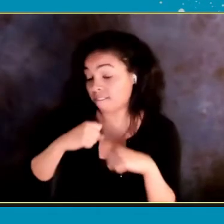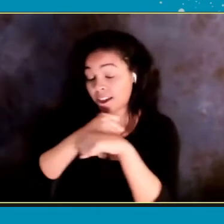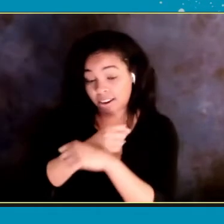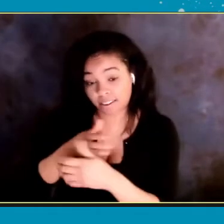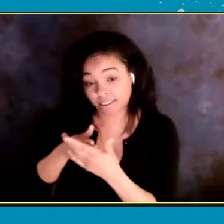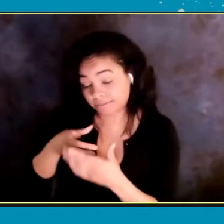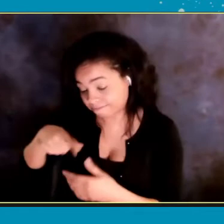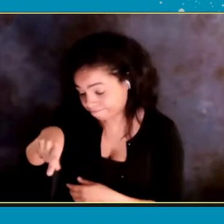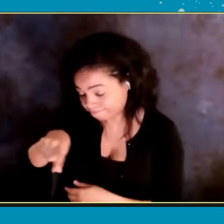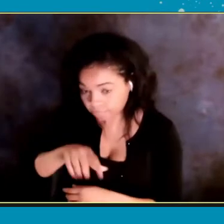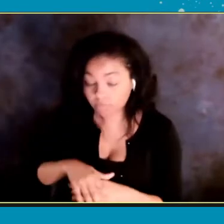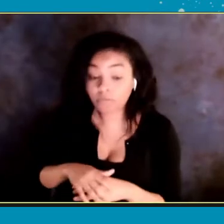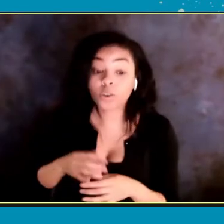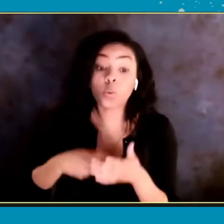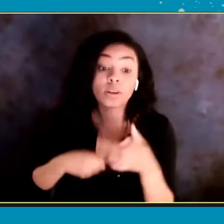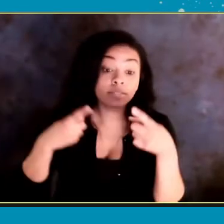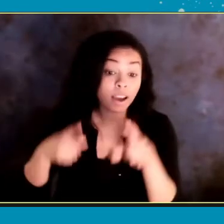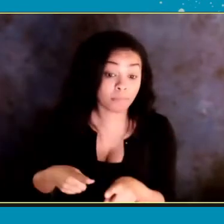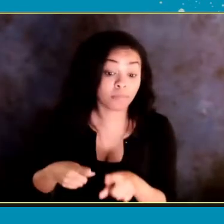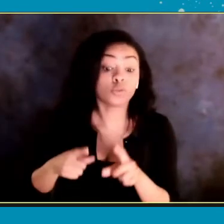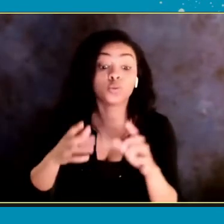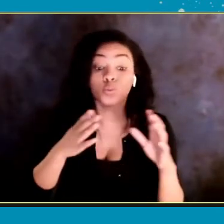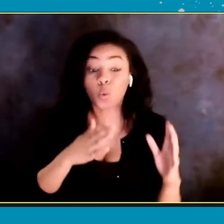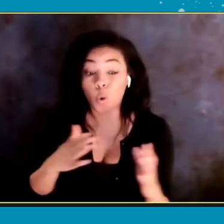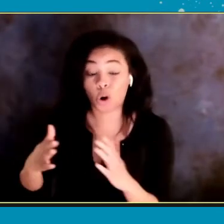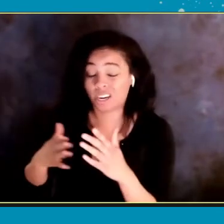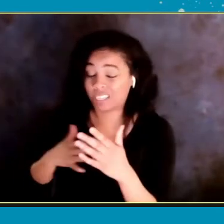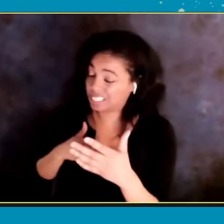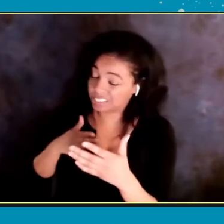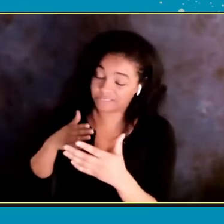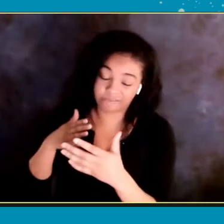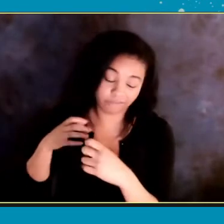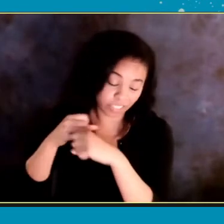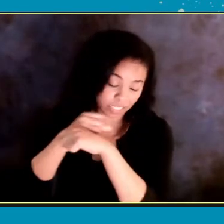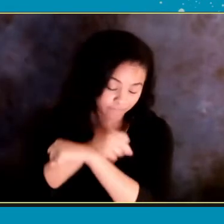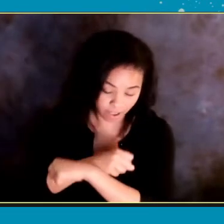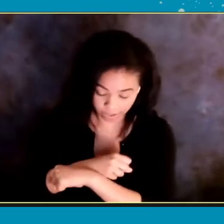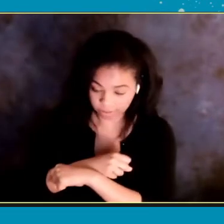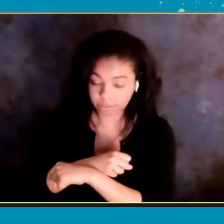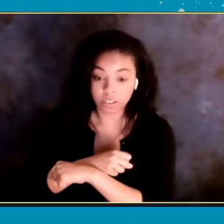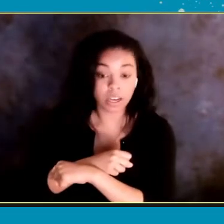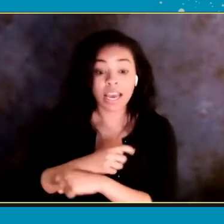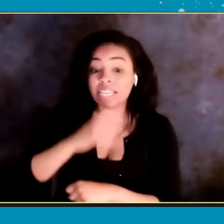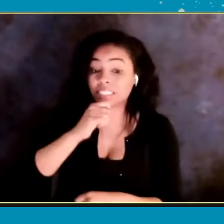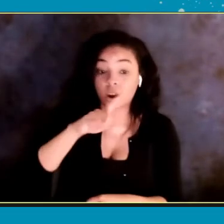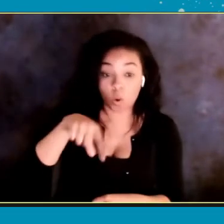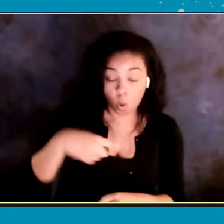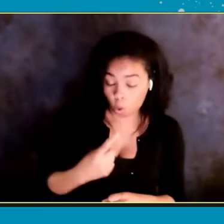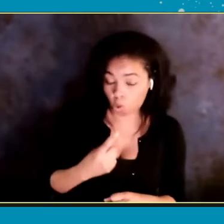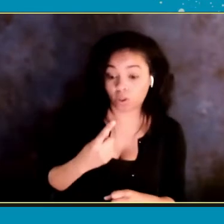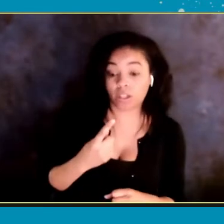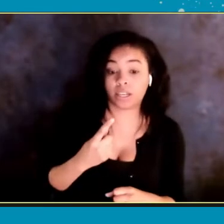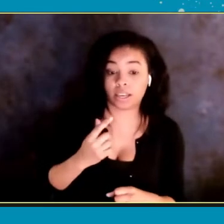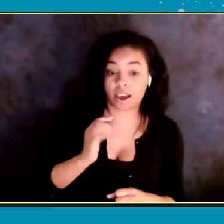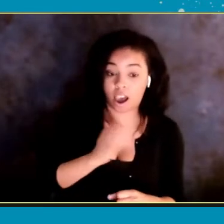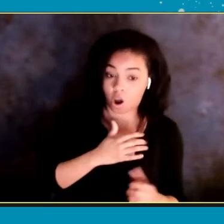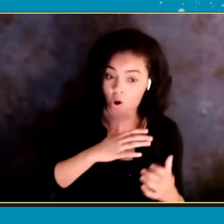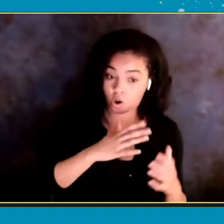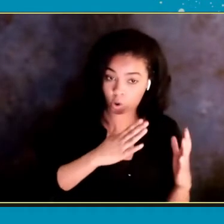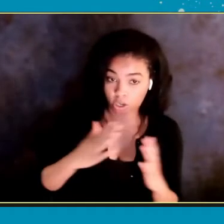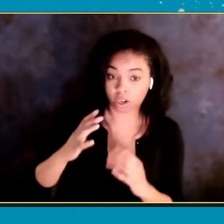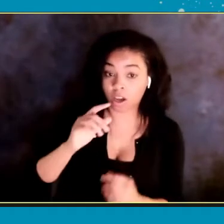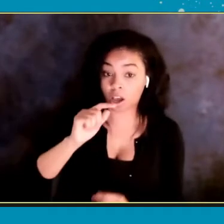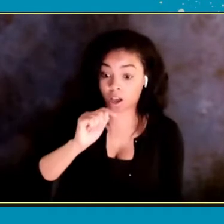happening in order to organize this fight back, and it is not just organizations like TOP. So TOP is